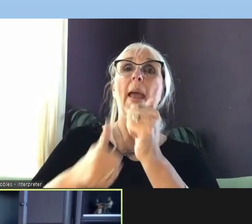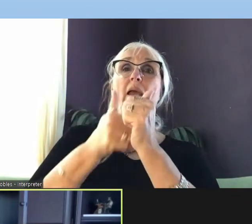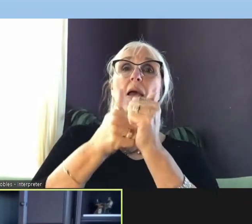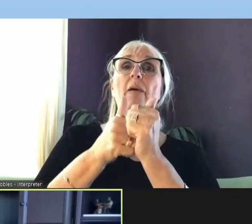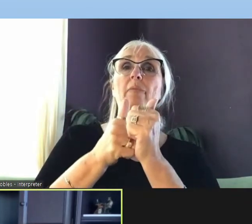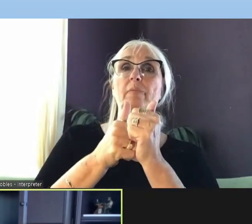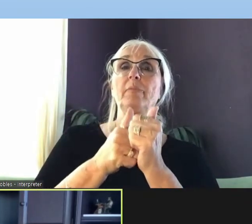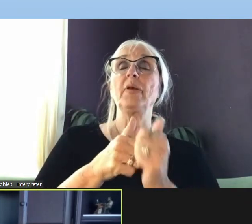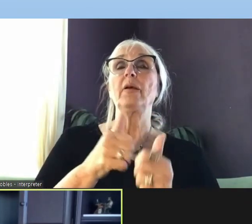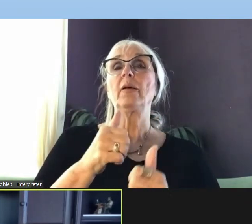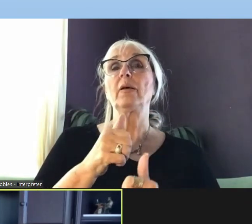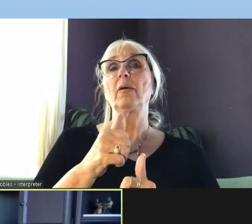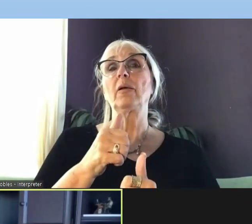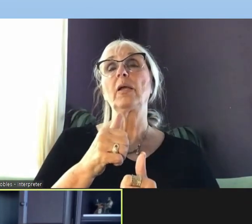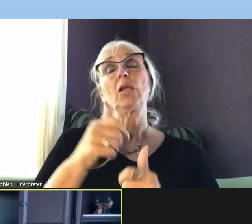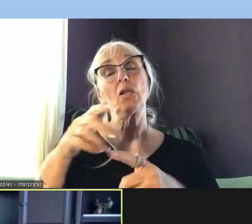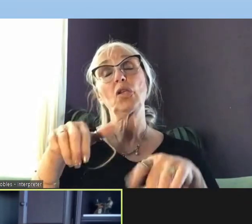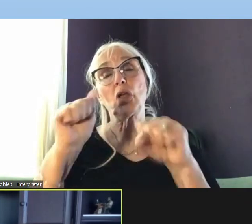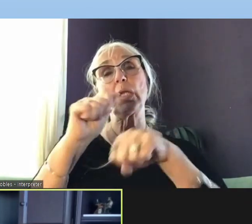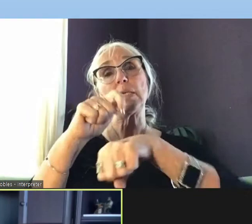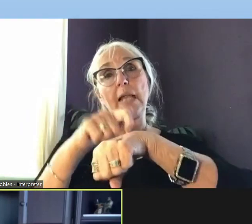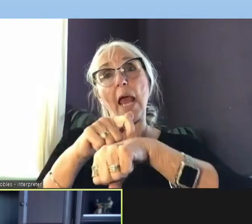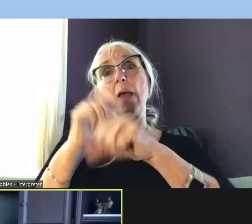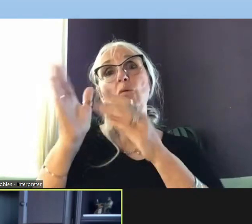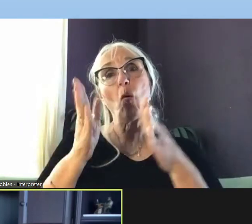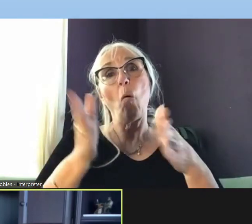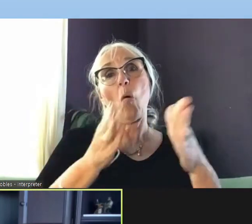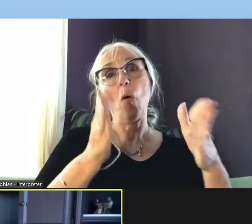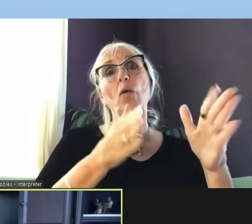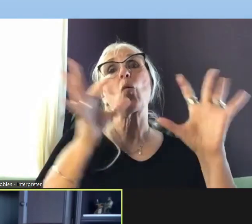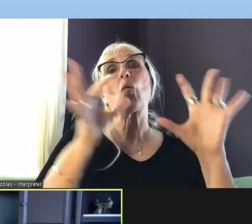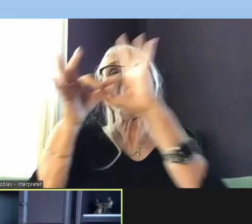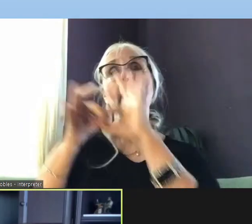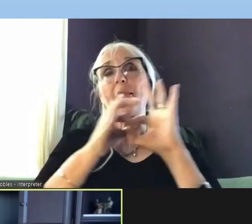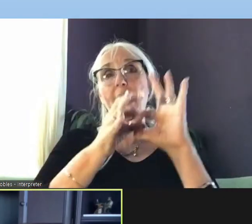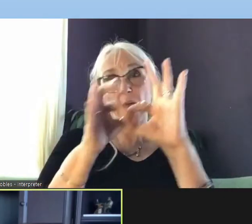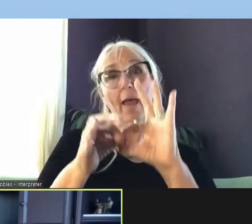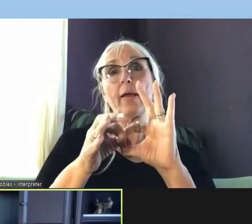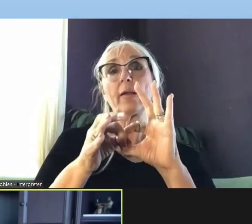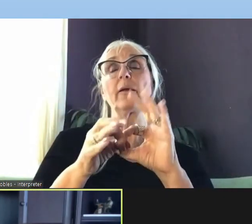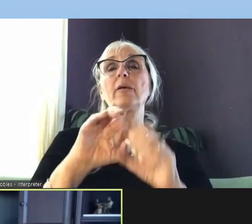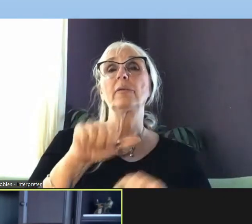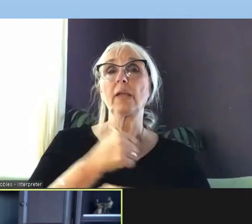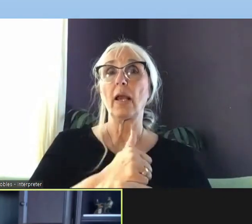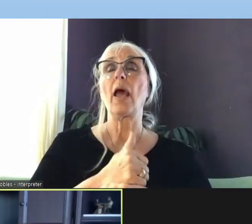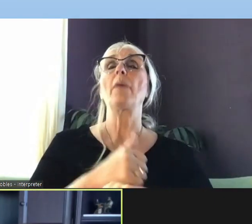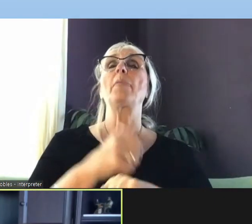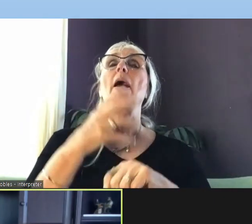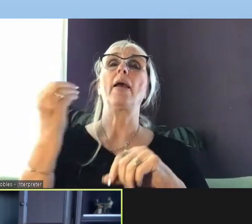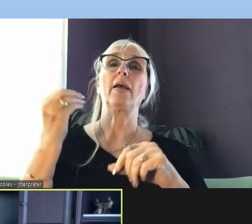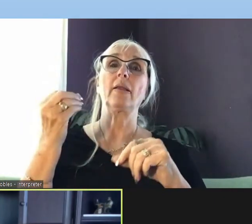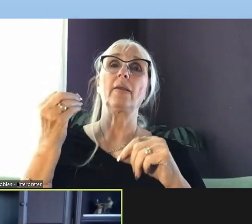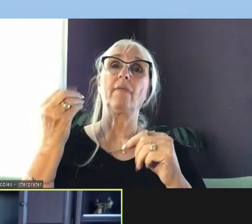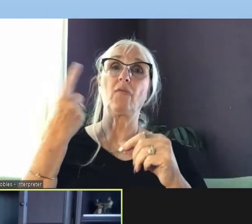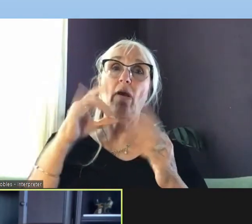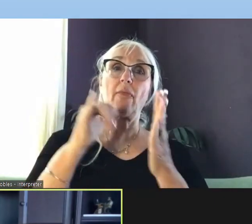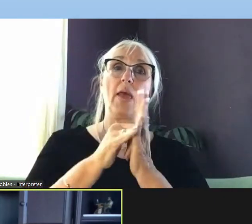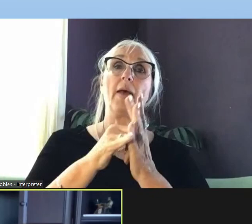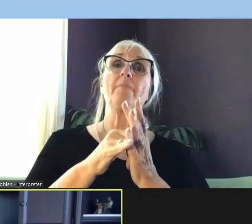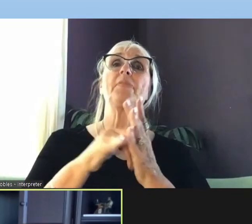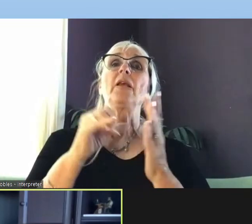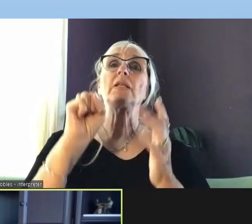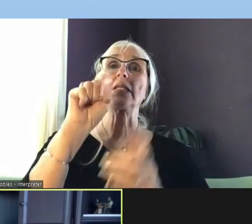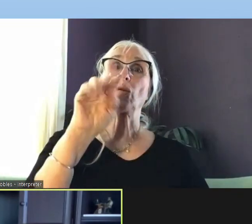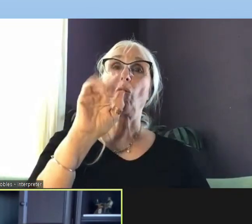us some time to get those things coordinated and perform the steps to get the initial data load into that repository. Our storage